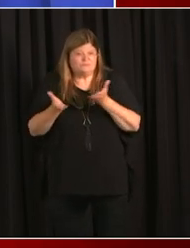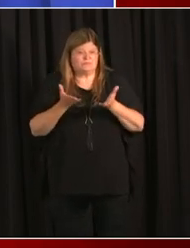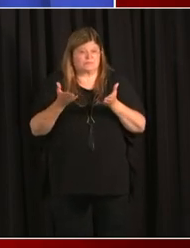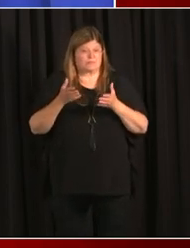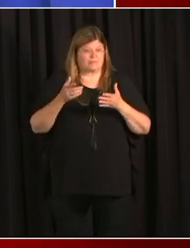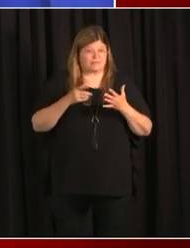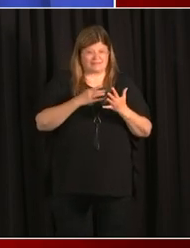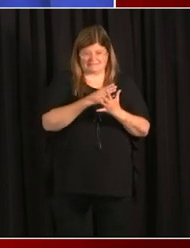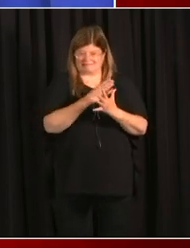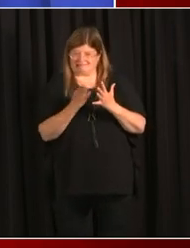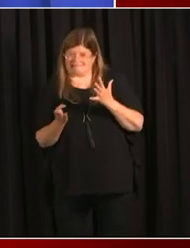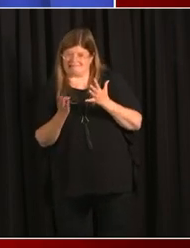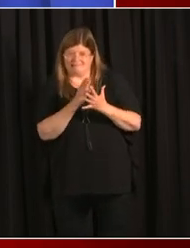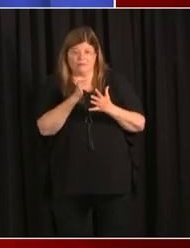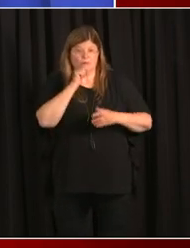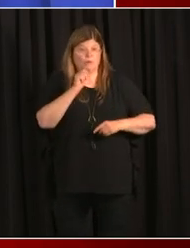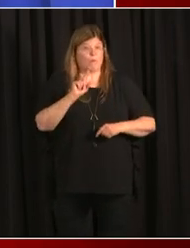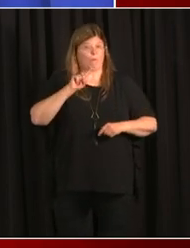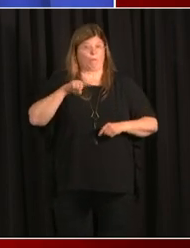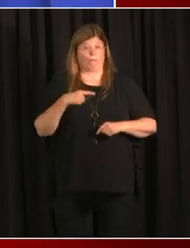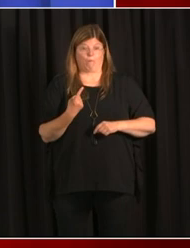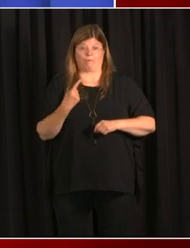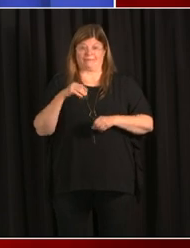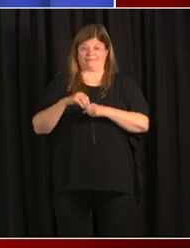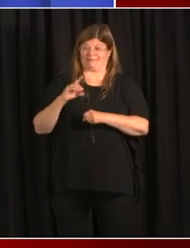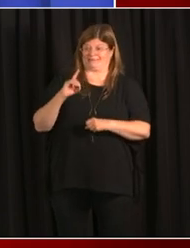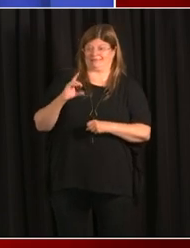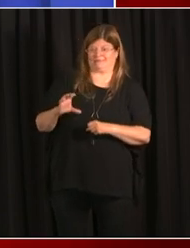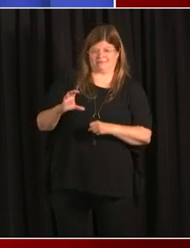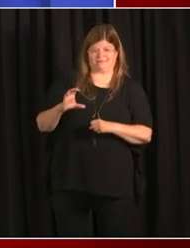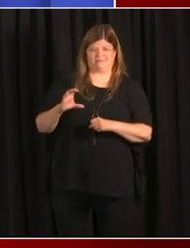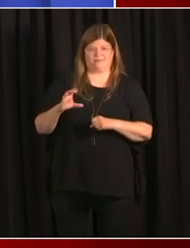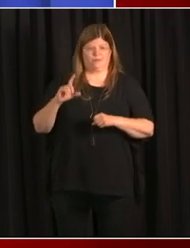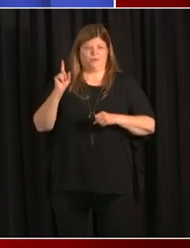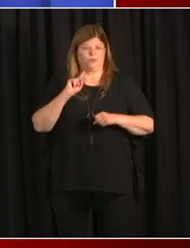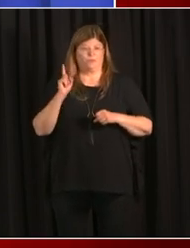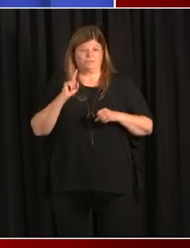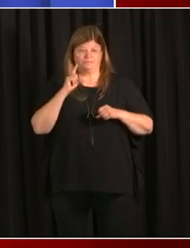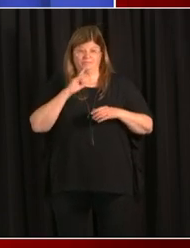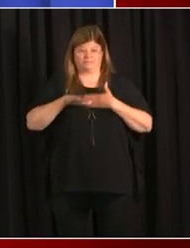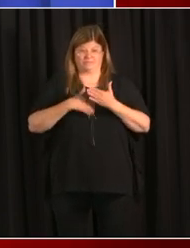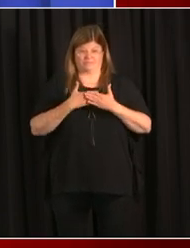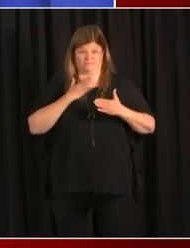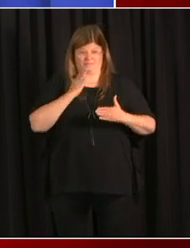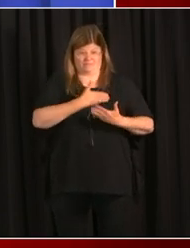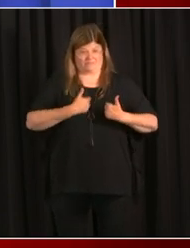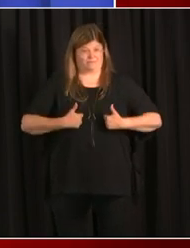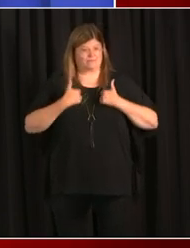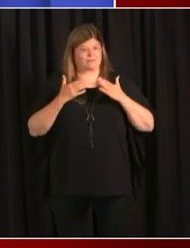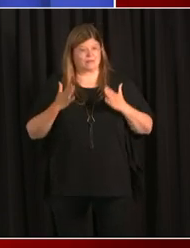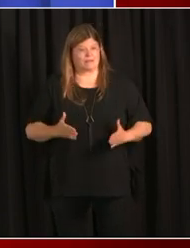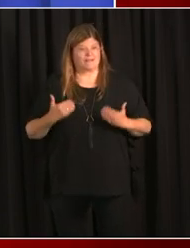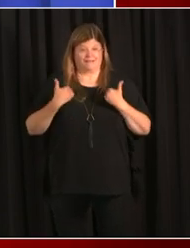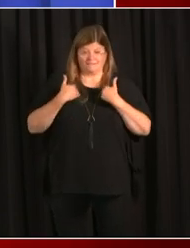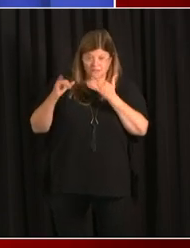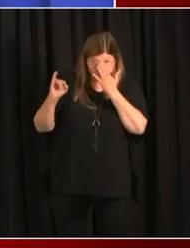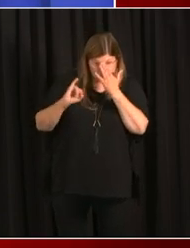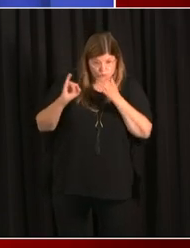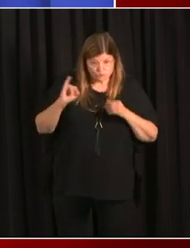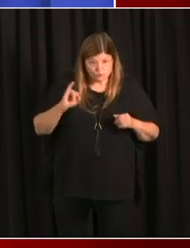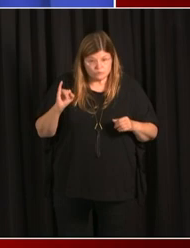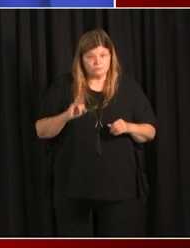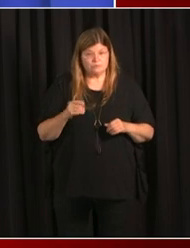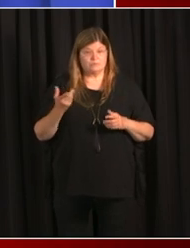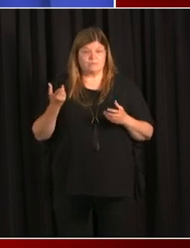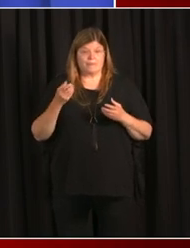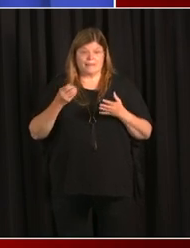host of dimensions, not just in, in the district where nearly all of our residents are insured. About 98%